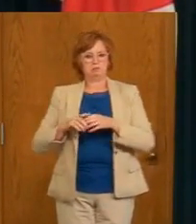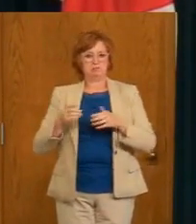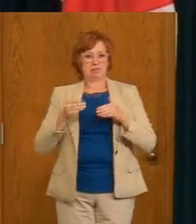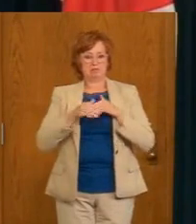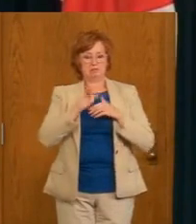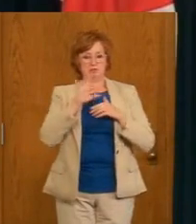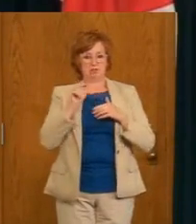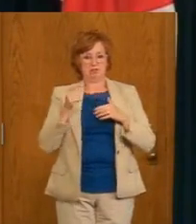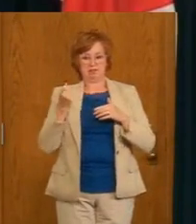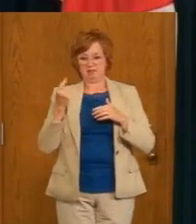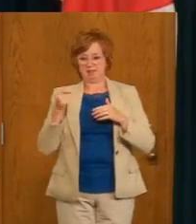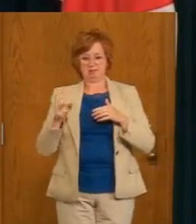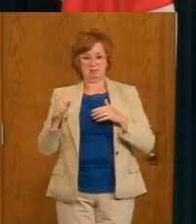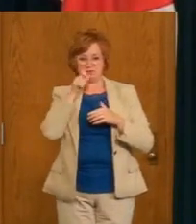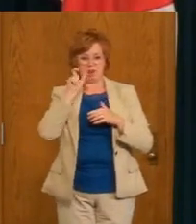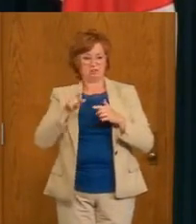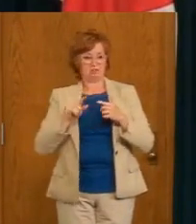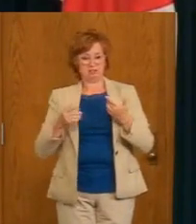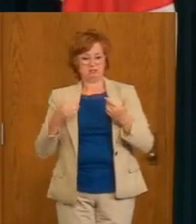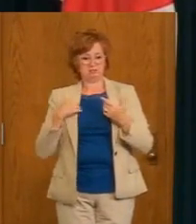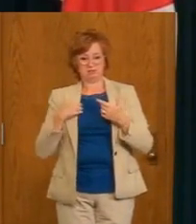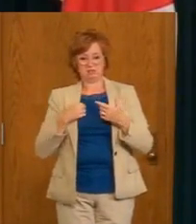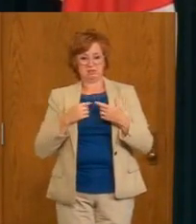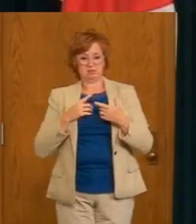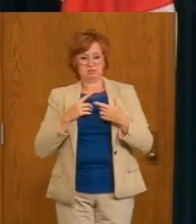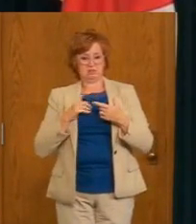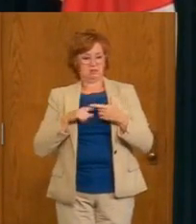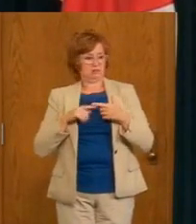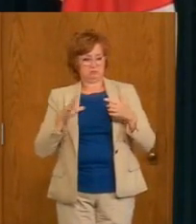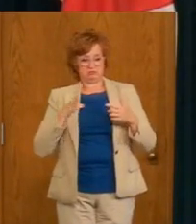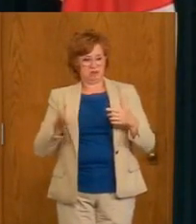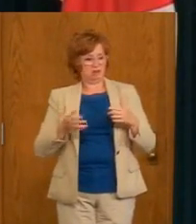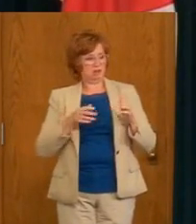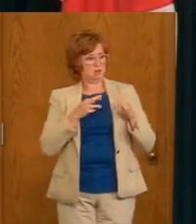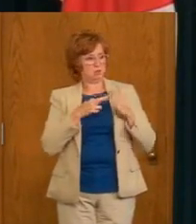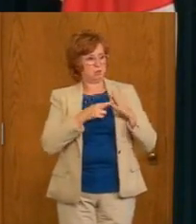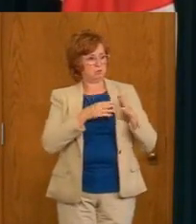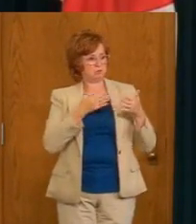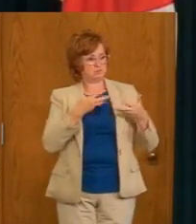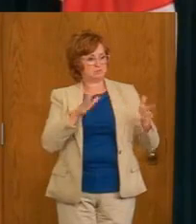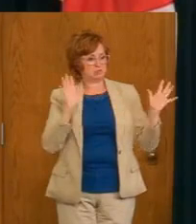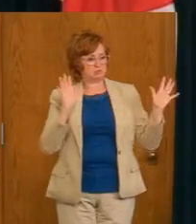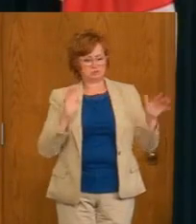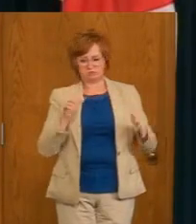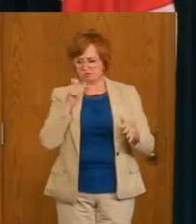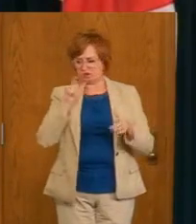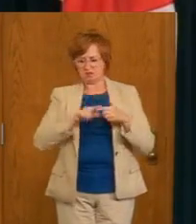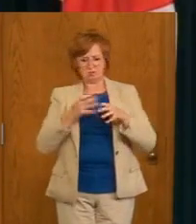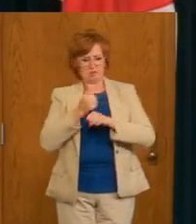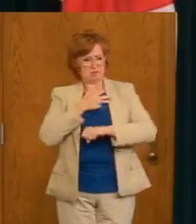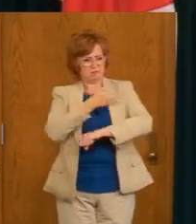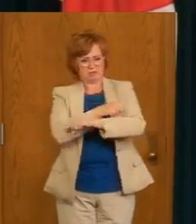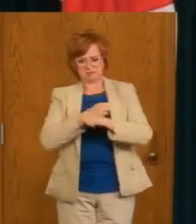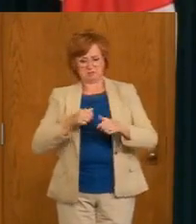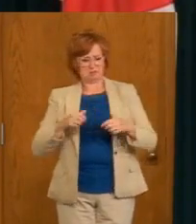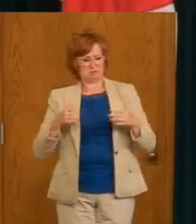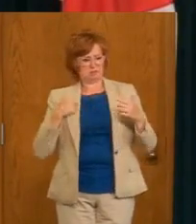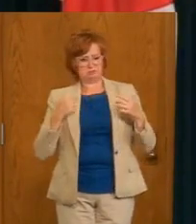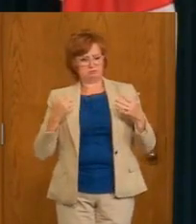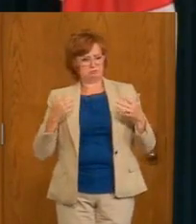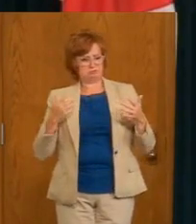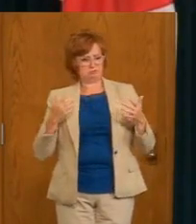of a resurgence like in the UK, parts of the US, and we have to remember that, you know, it is a different playing field right now with the Alpha